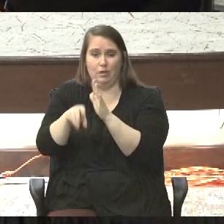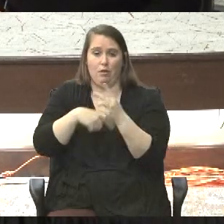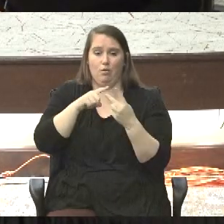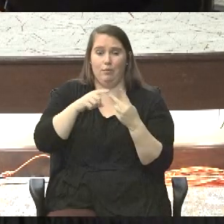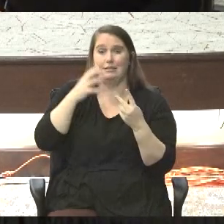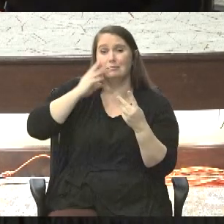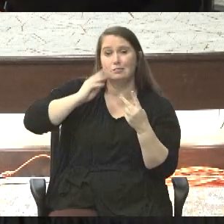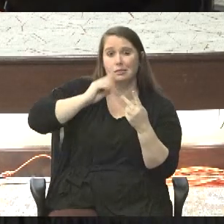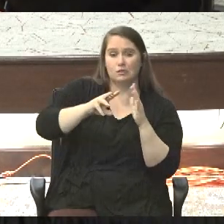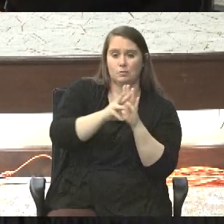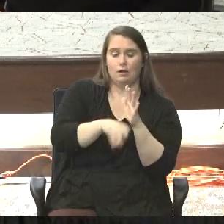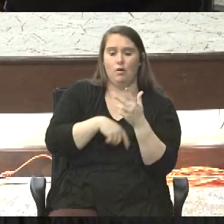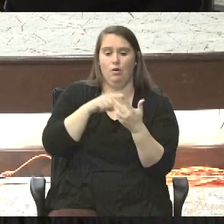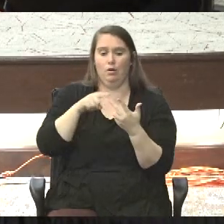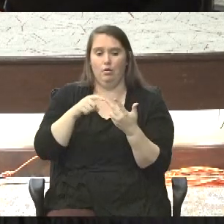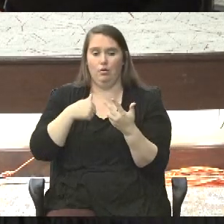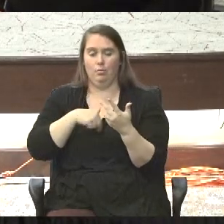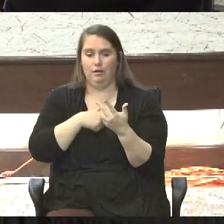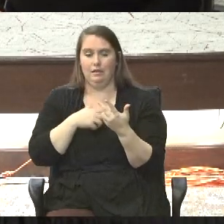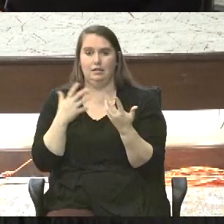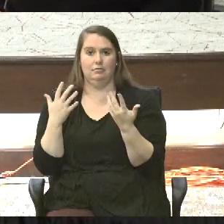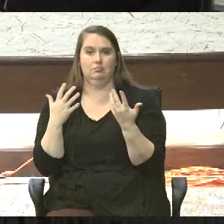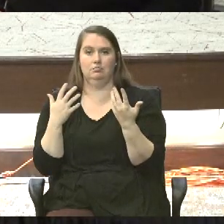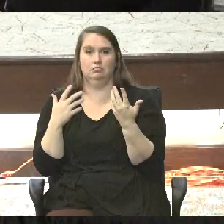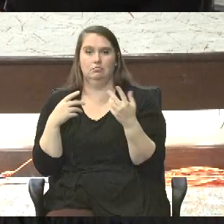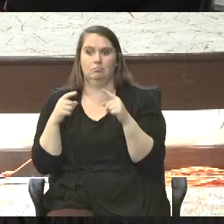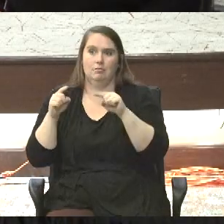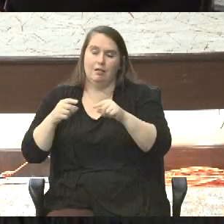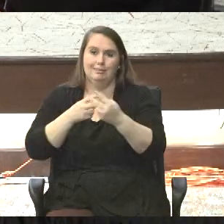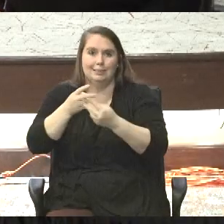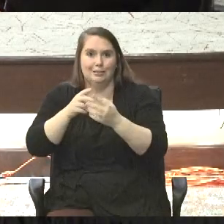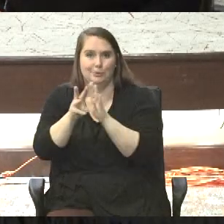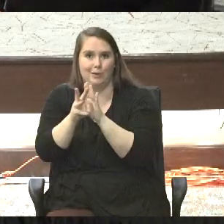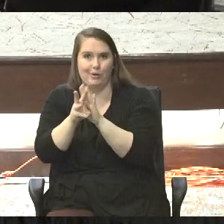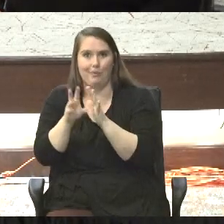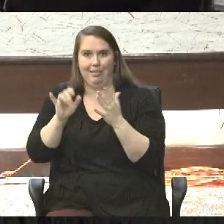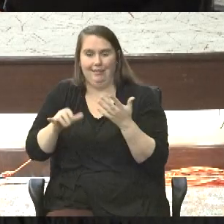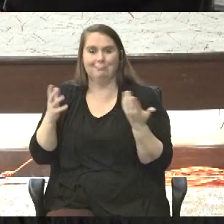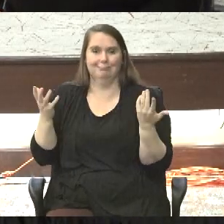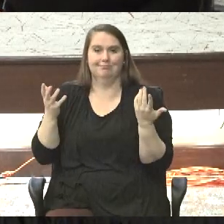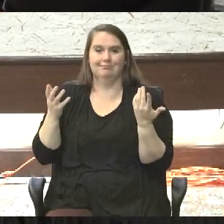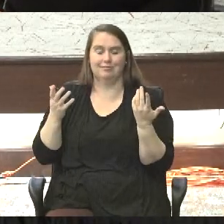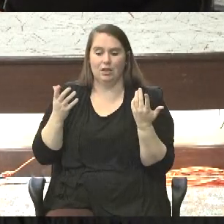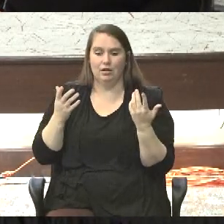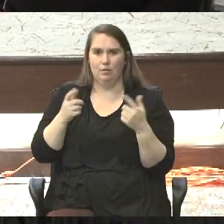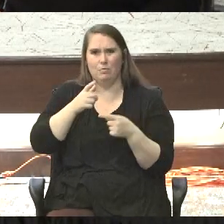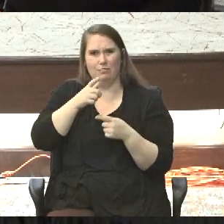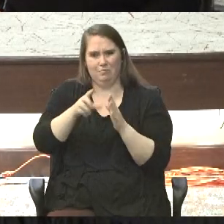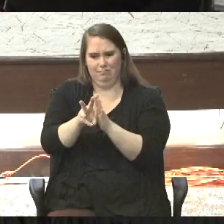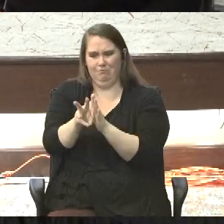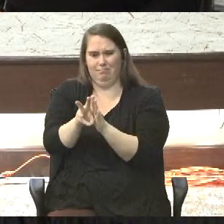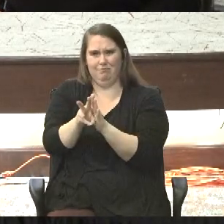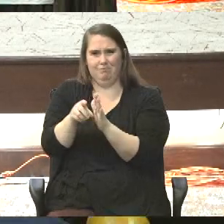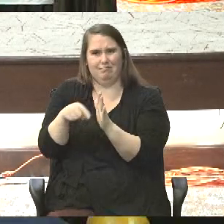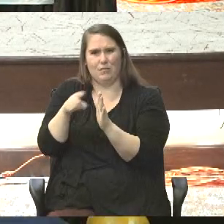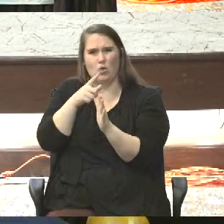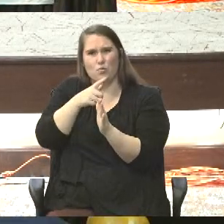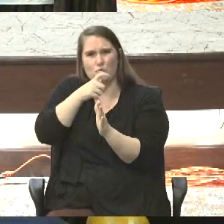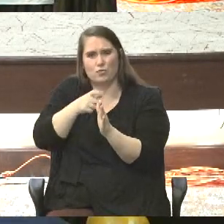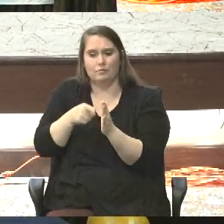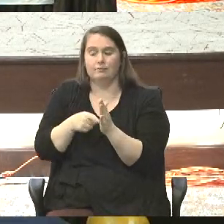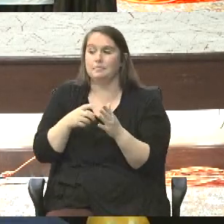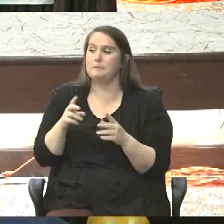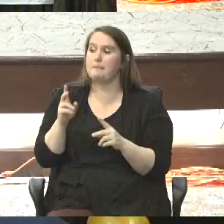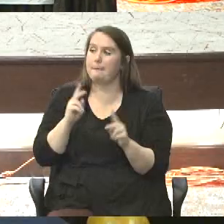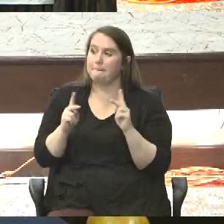experience Waco? All things that we're kind of going through in this entire process to say what makes sense for who we are uniquely. So like as people